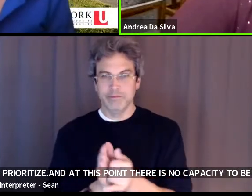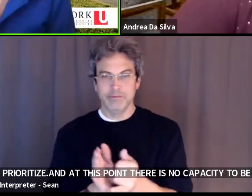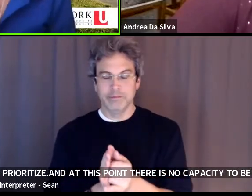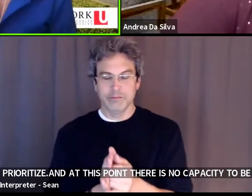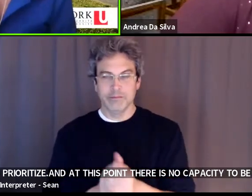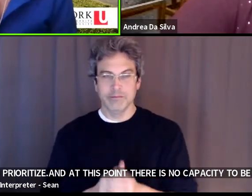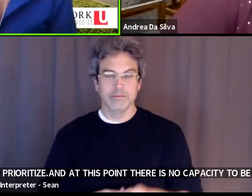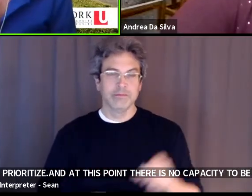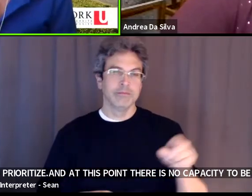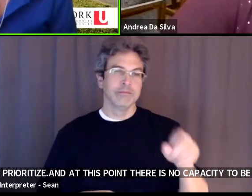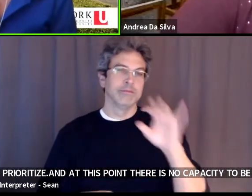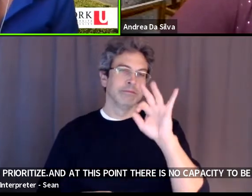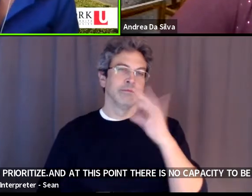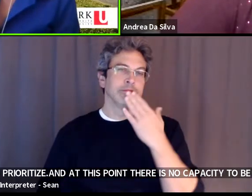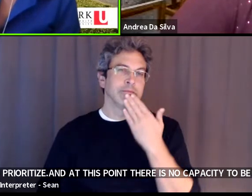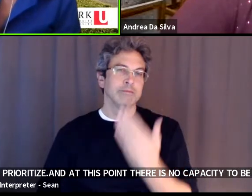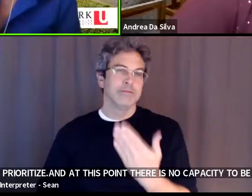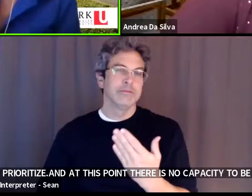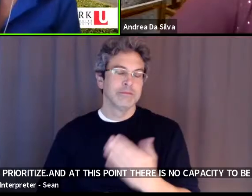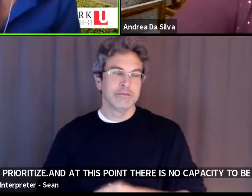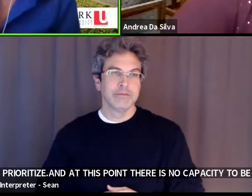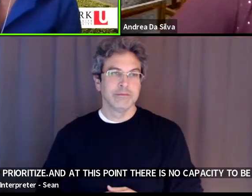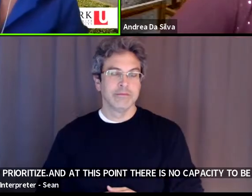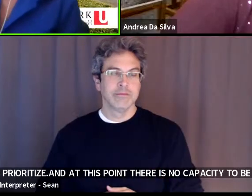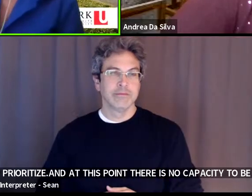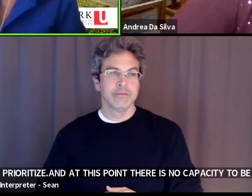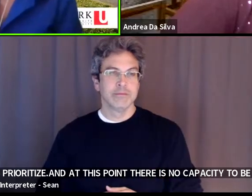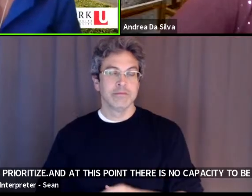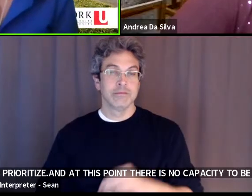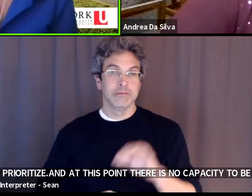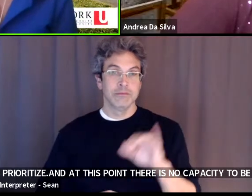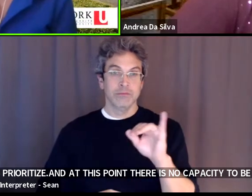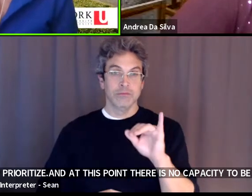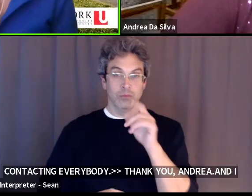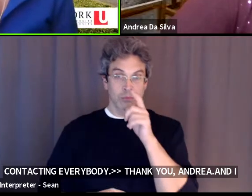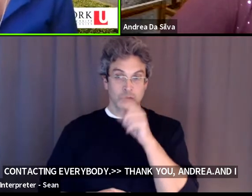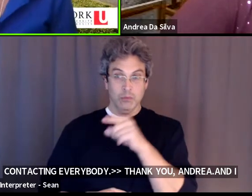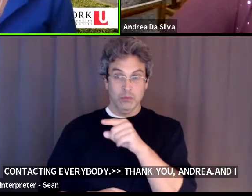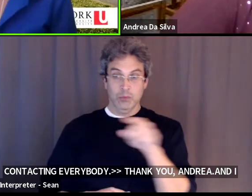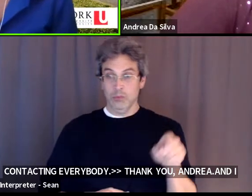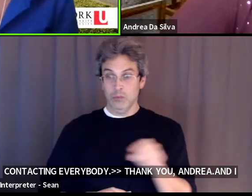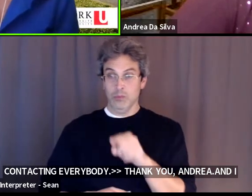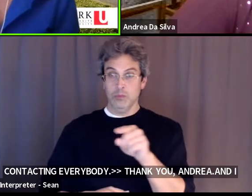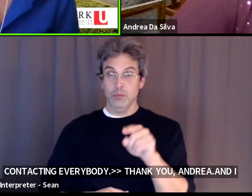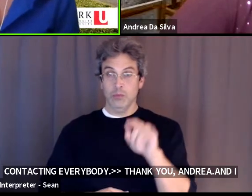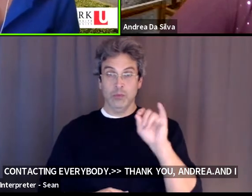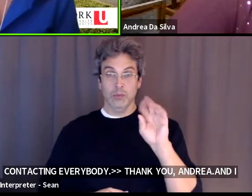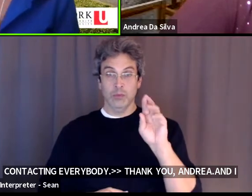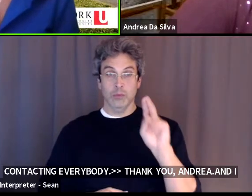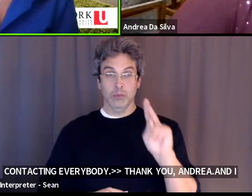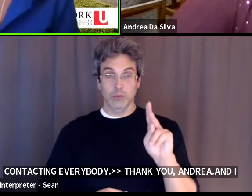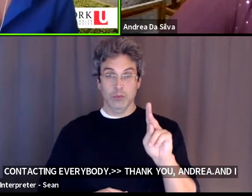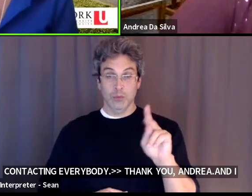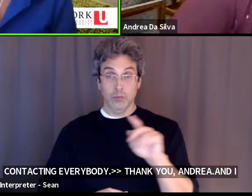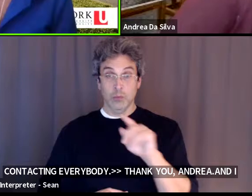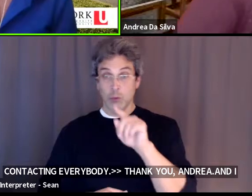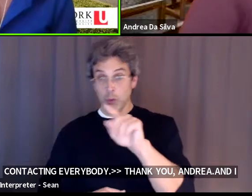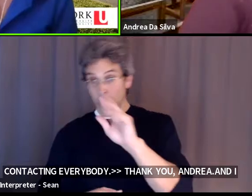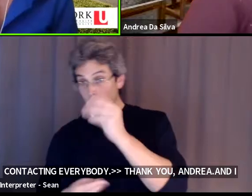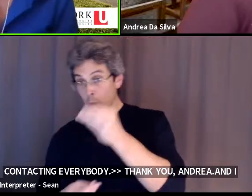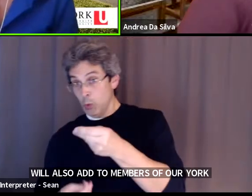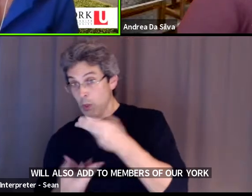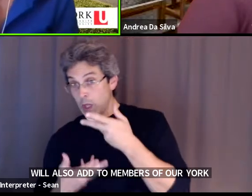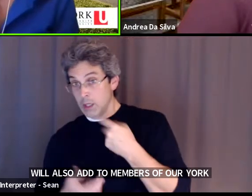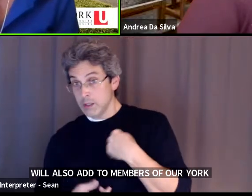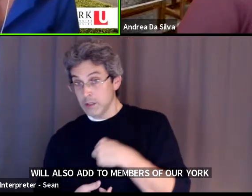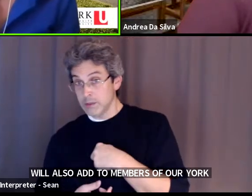Thank you, Andrea. And I will also add to members of our York community, Once you inform us, we too will be